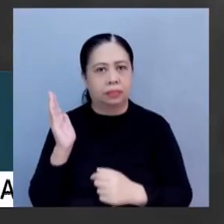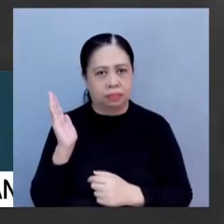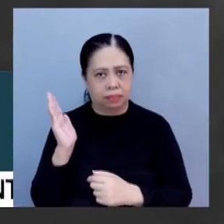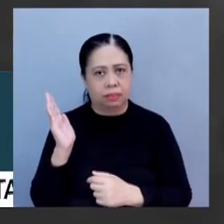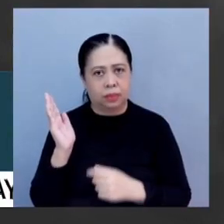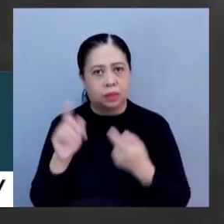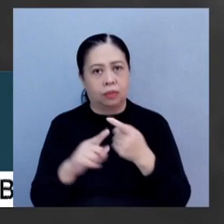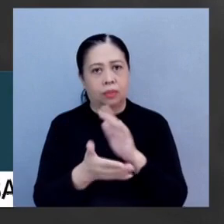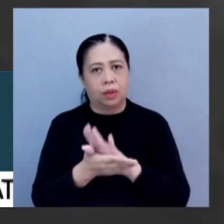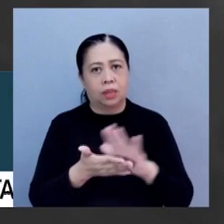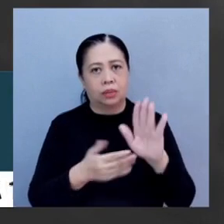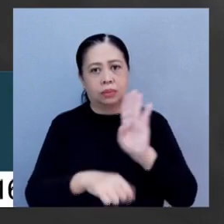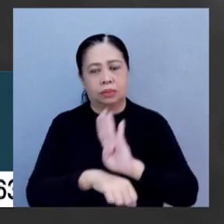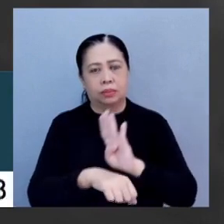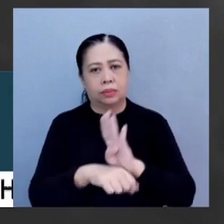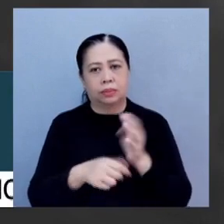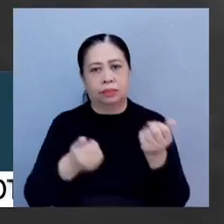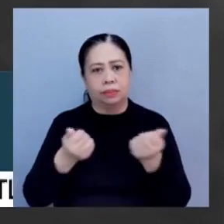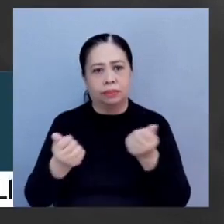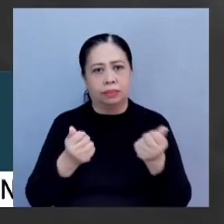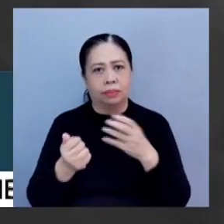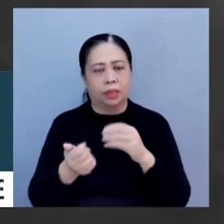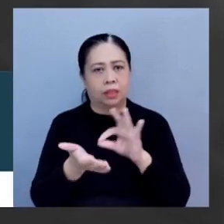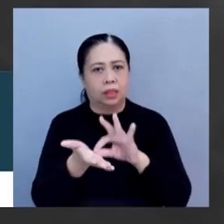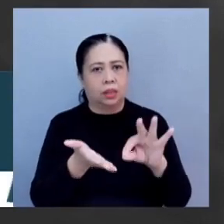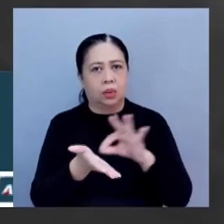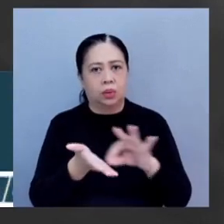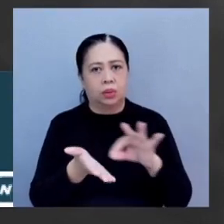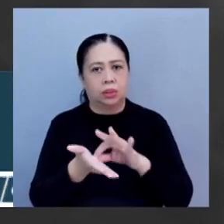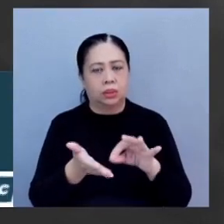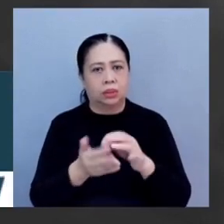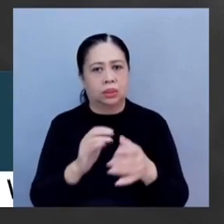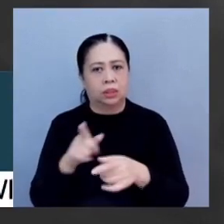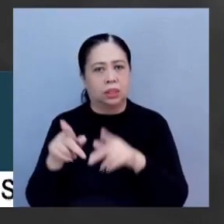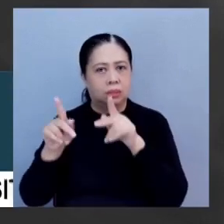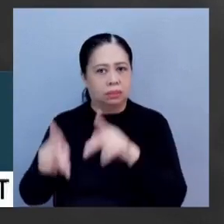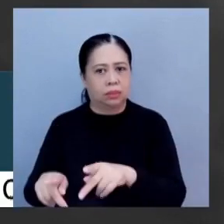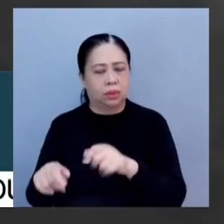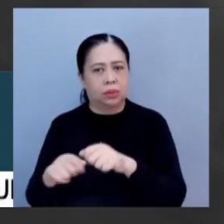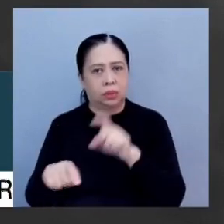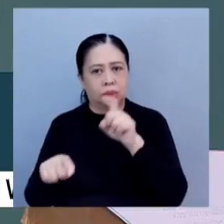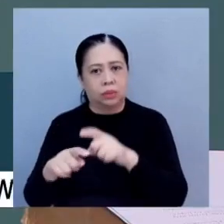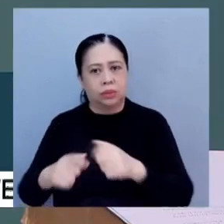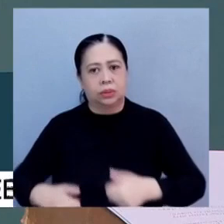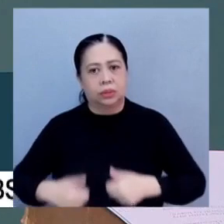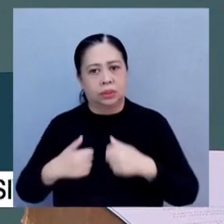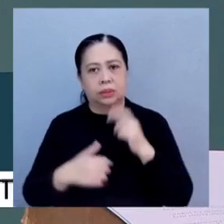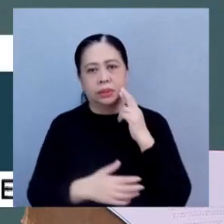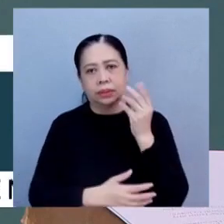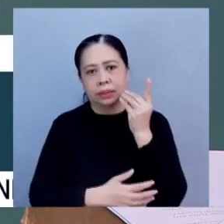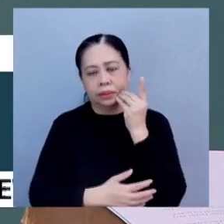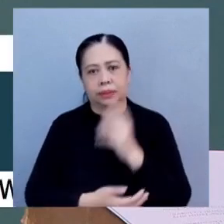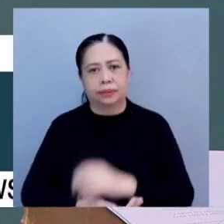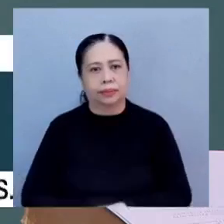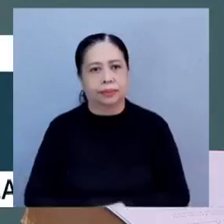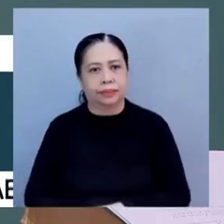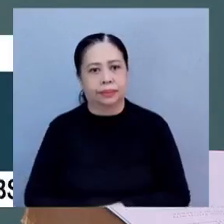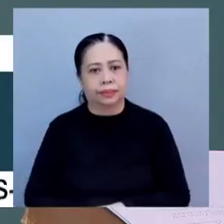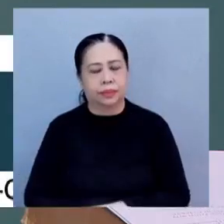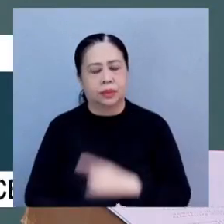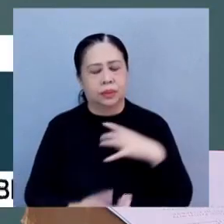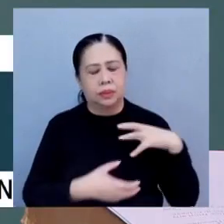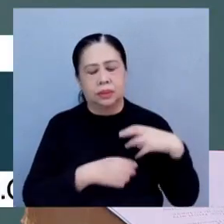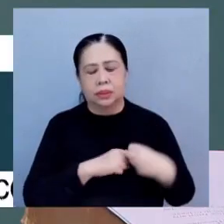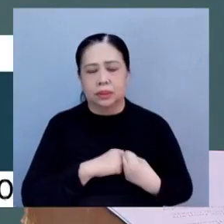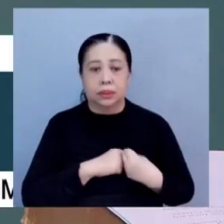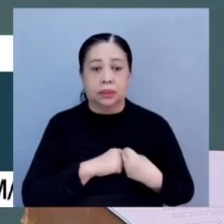College of Business Administration and Accountancy, and the resident Risa Daniel. We are devastated, no?